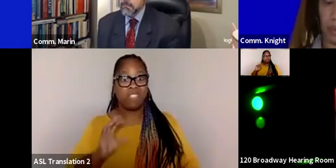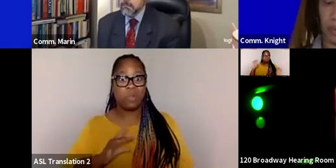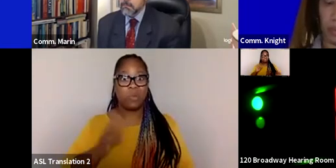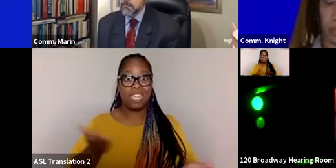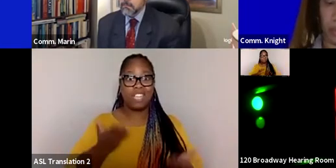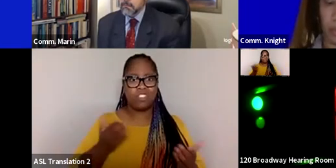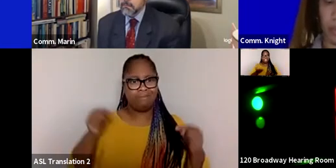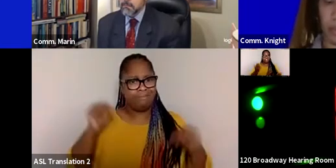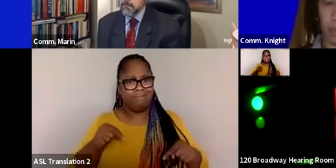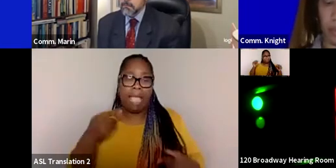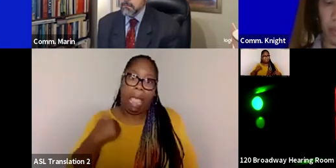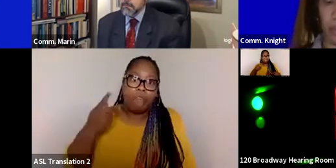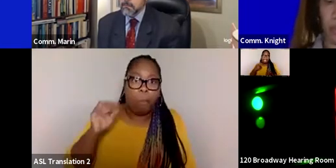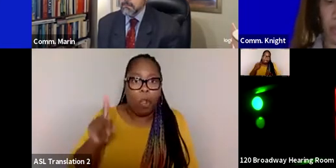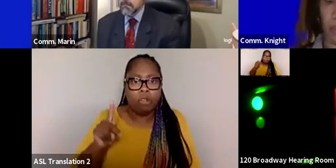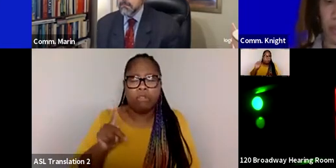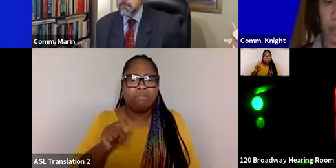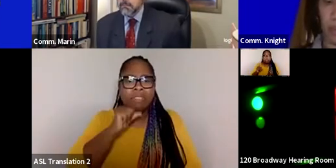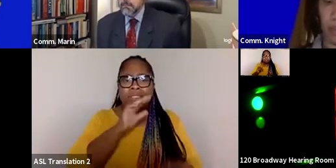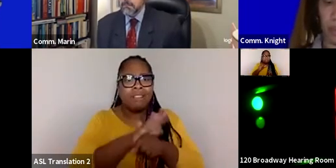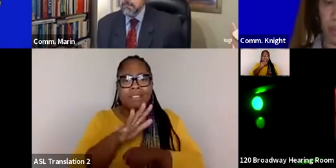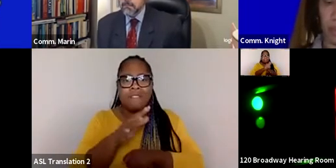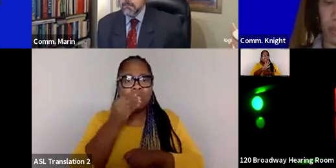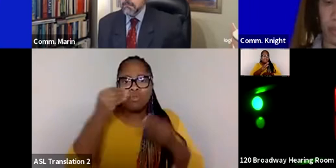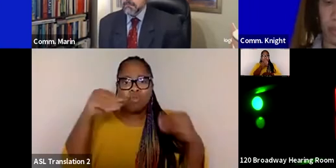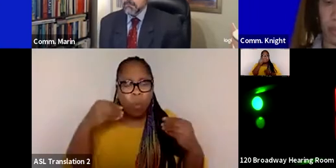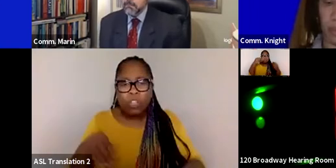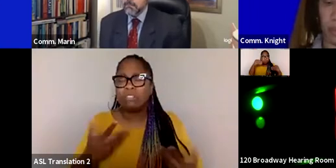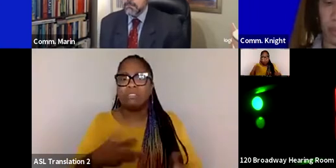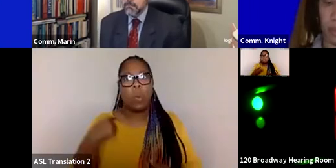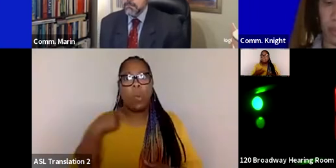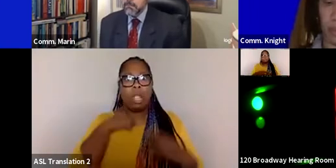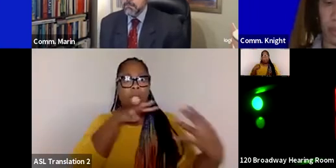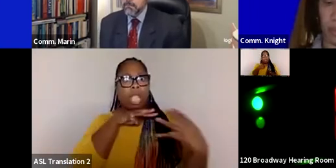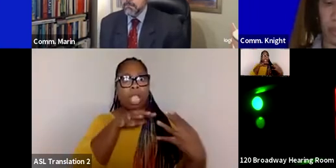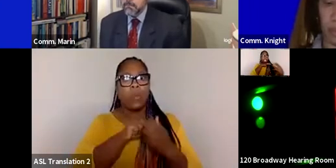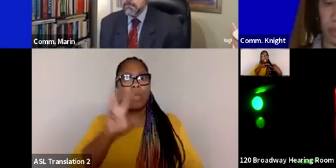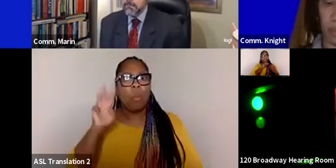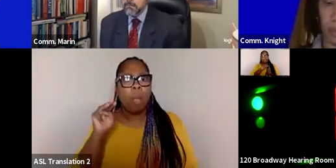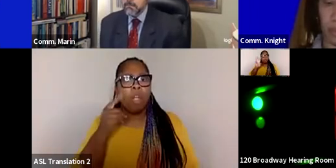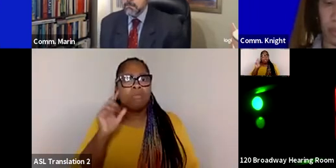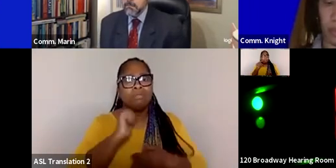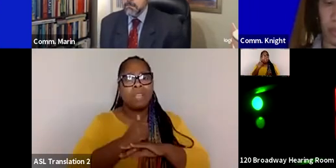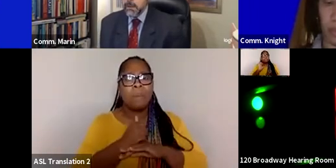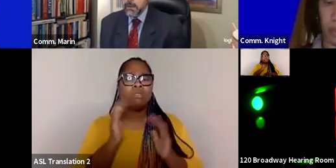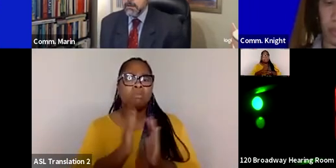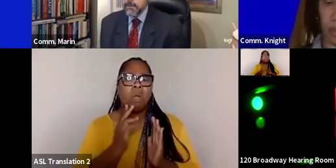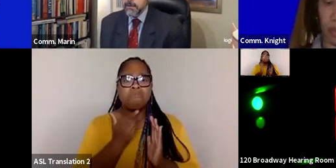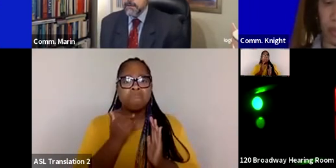food desert. The neighborhood had to go to war with Walgreens in order to have a small grocery store put in. There are